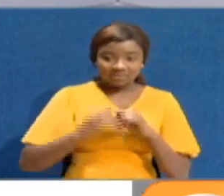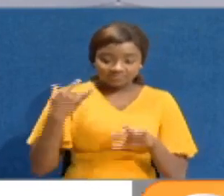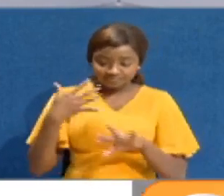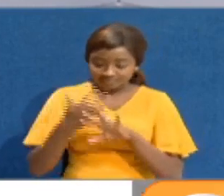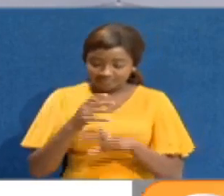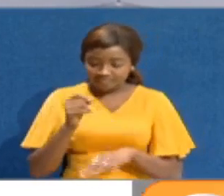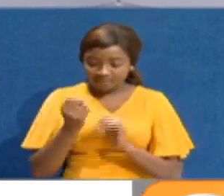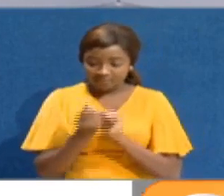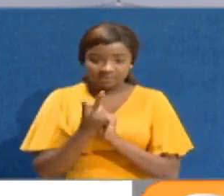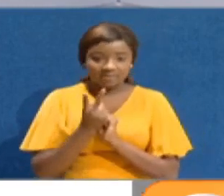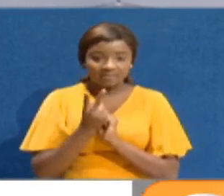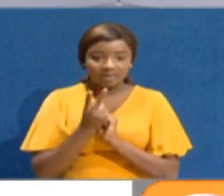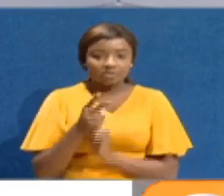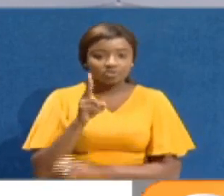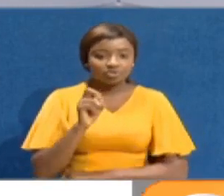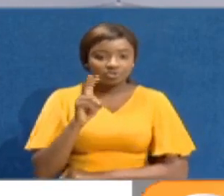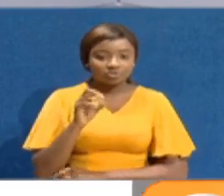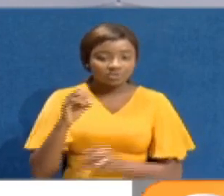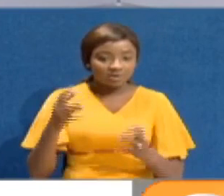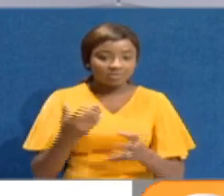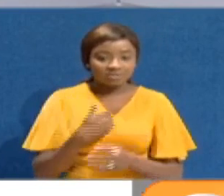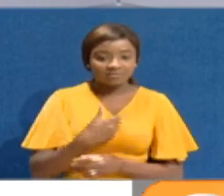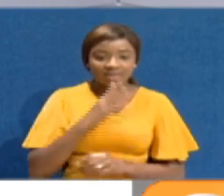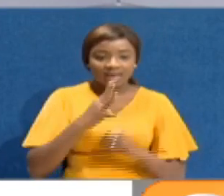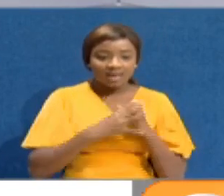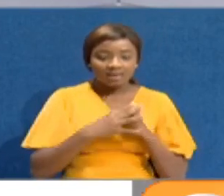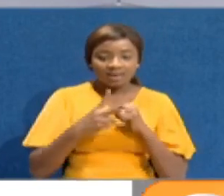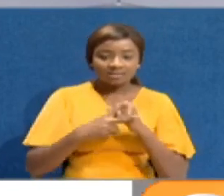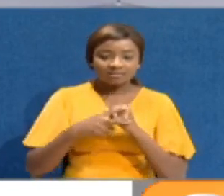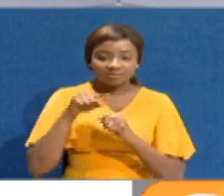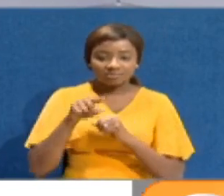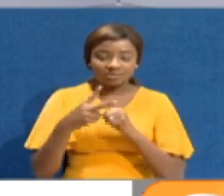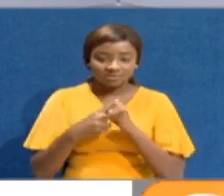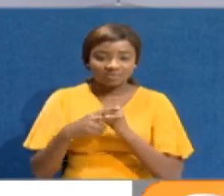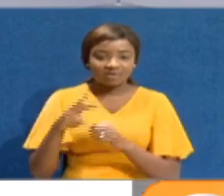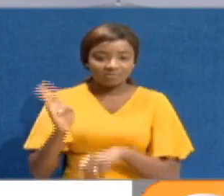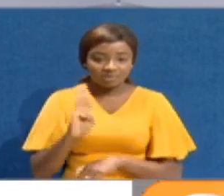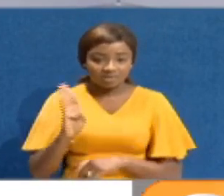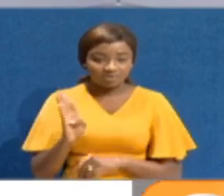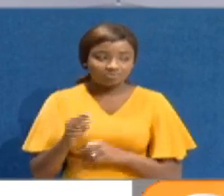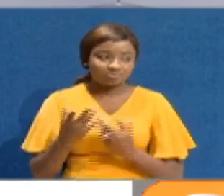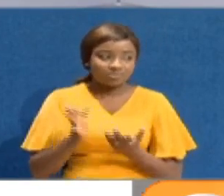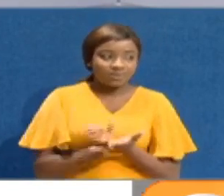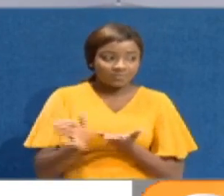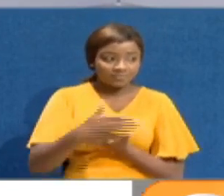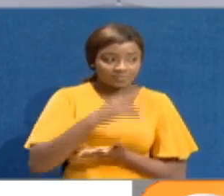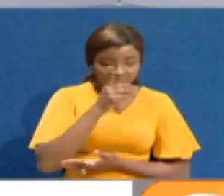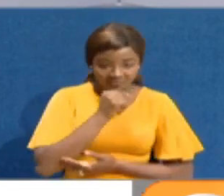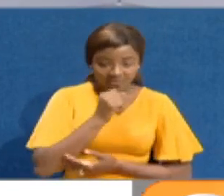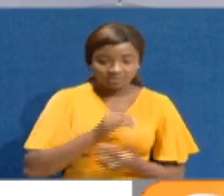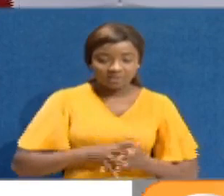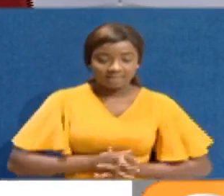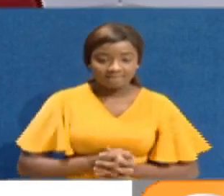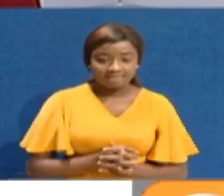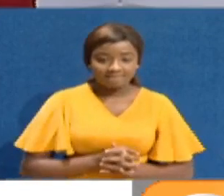until December 2020, stood at 907.7 billion shillings. That's what we collected in the first half of this